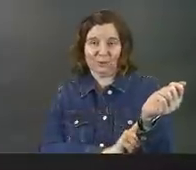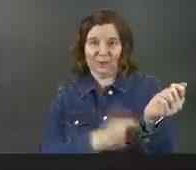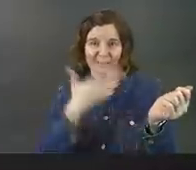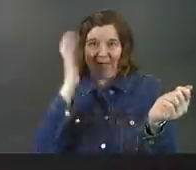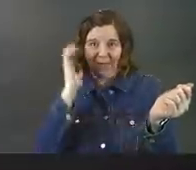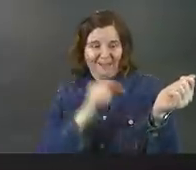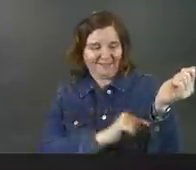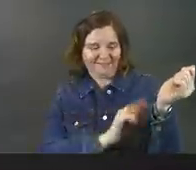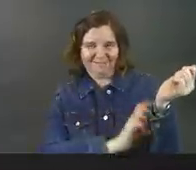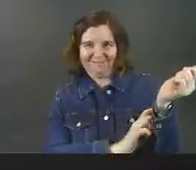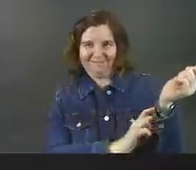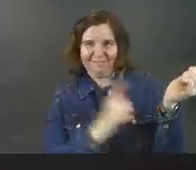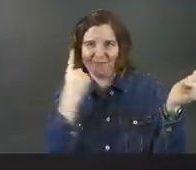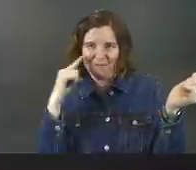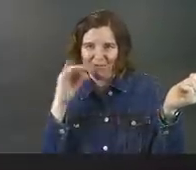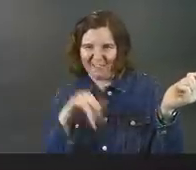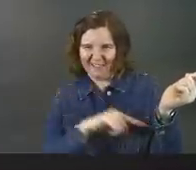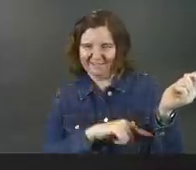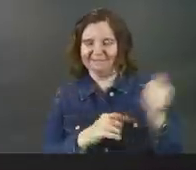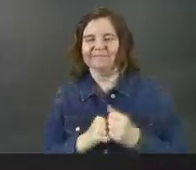my tattoos.